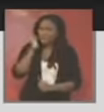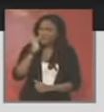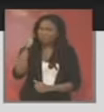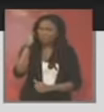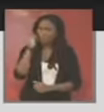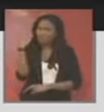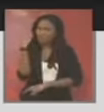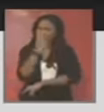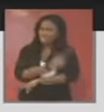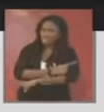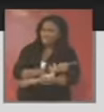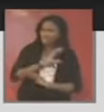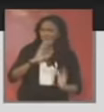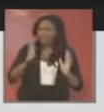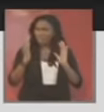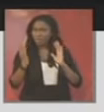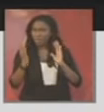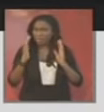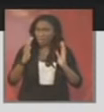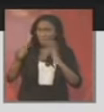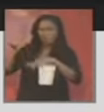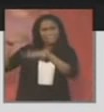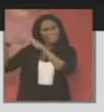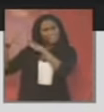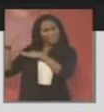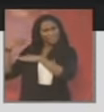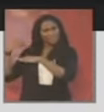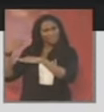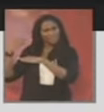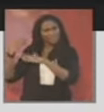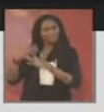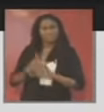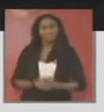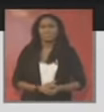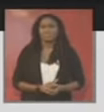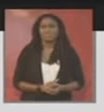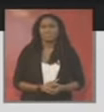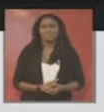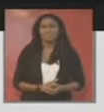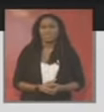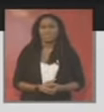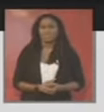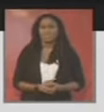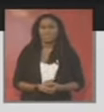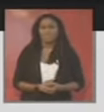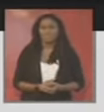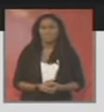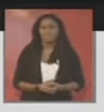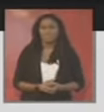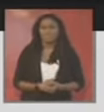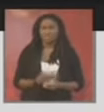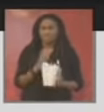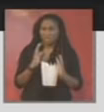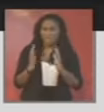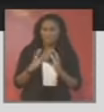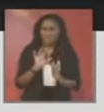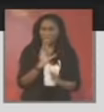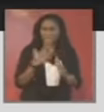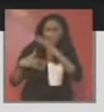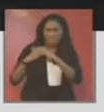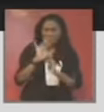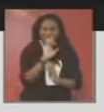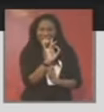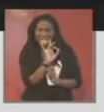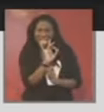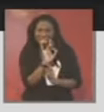the early part of the year, throughout the first 7 days or so. So whereas we had between 8 and 12